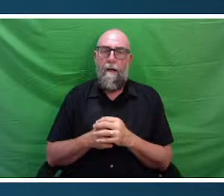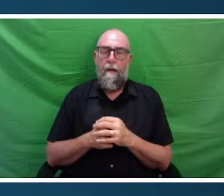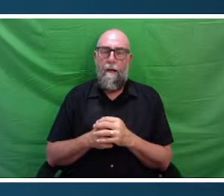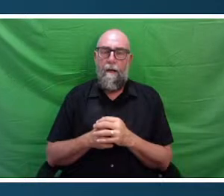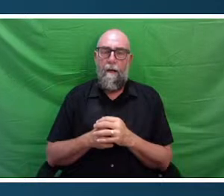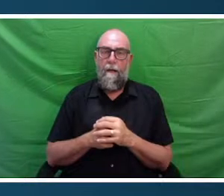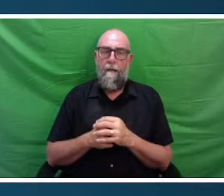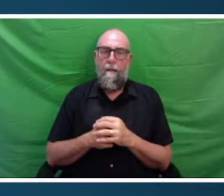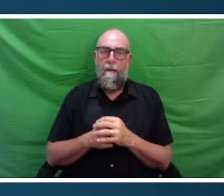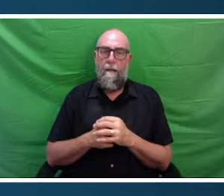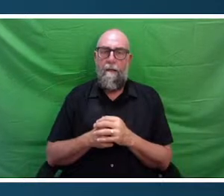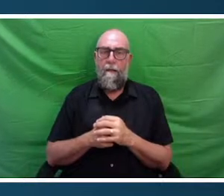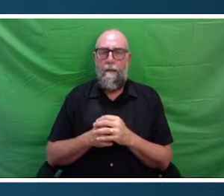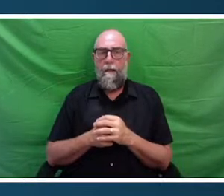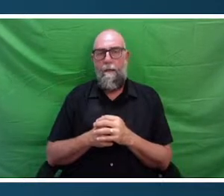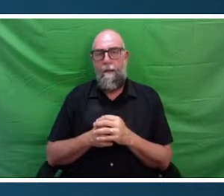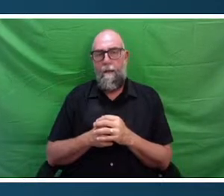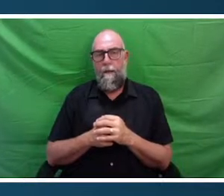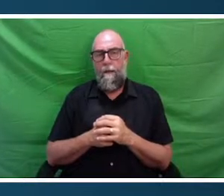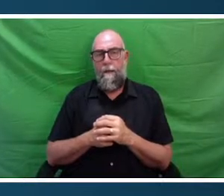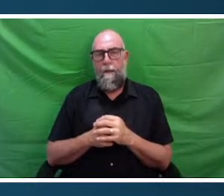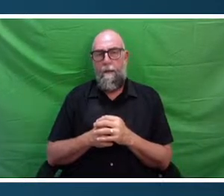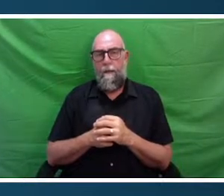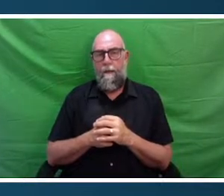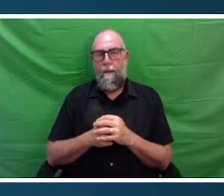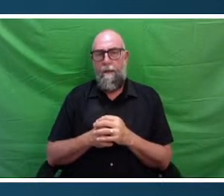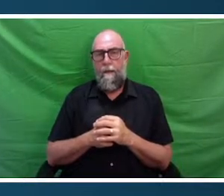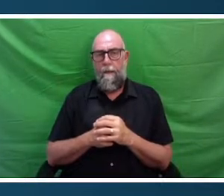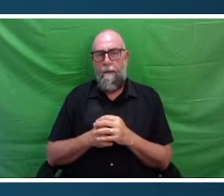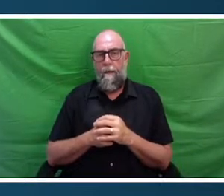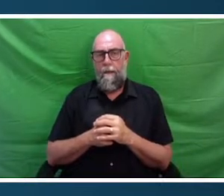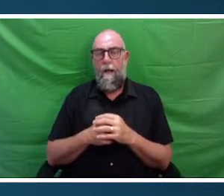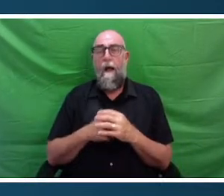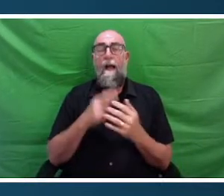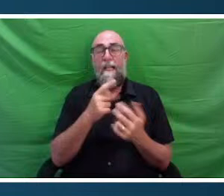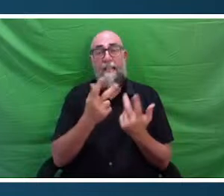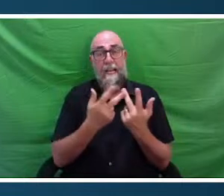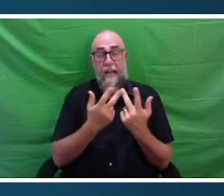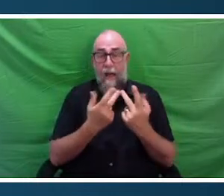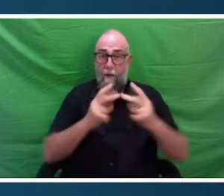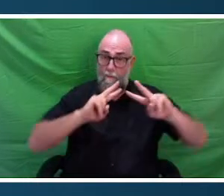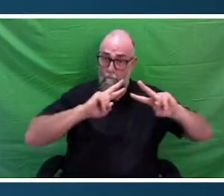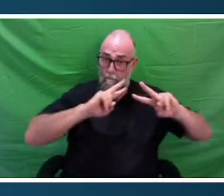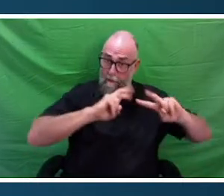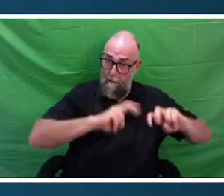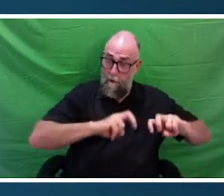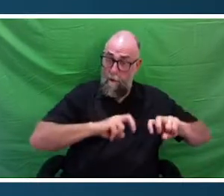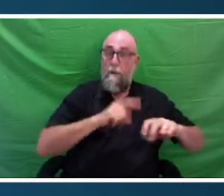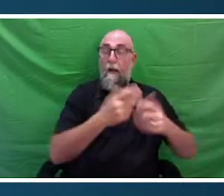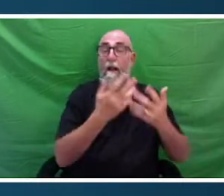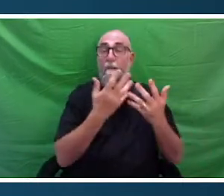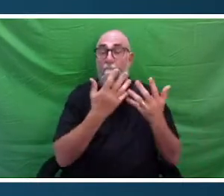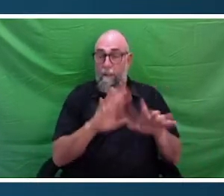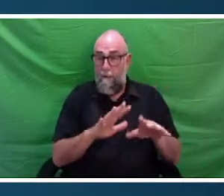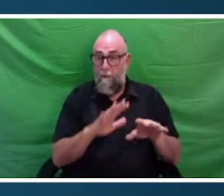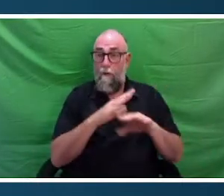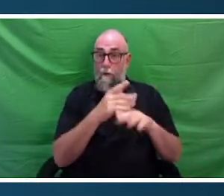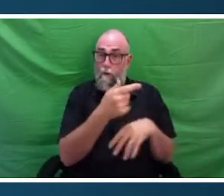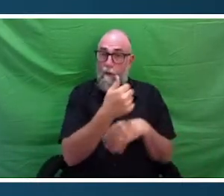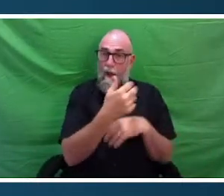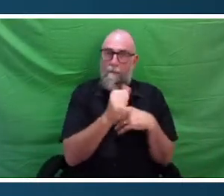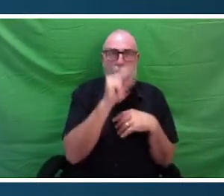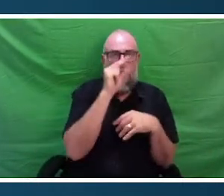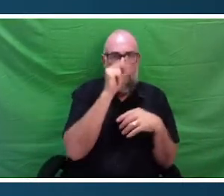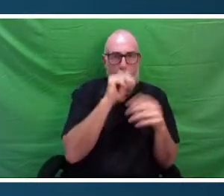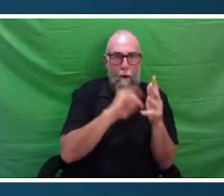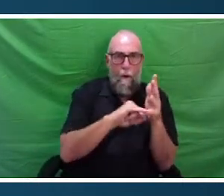had, I think, what, 32 conclusions and findings of a relatively small survey of